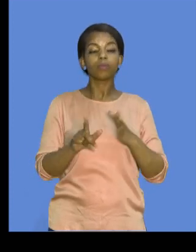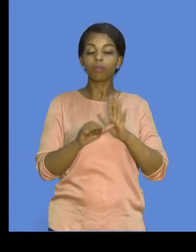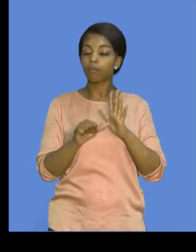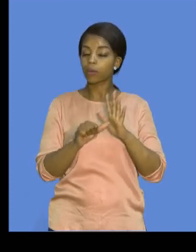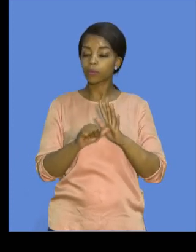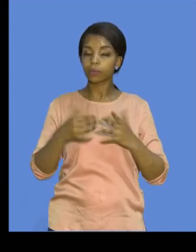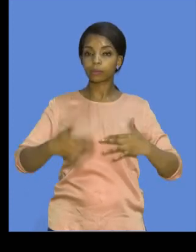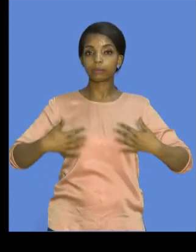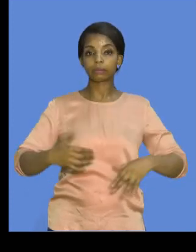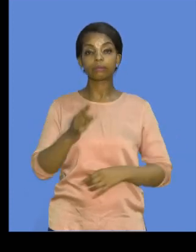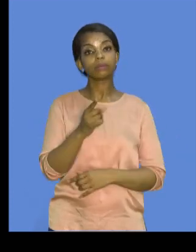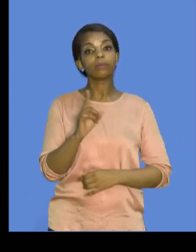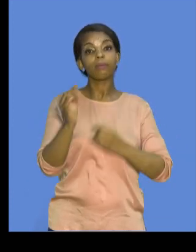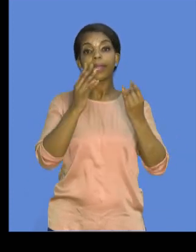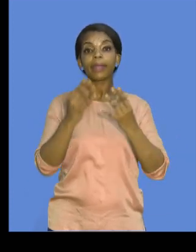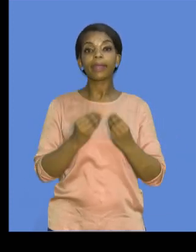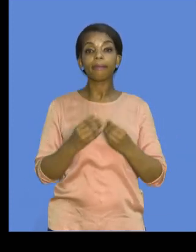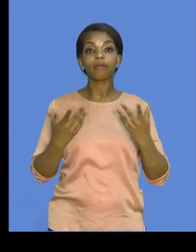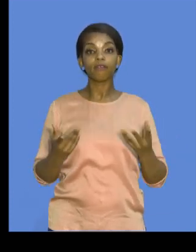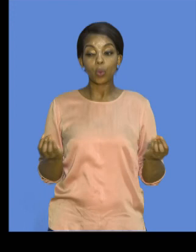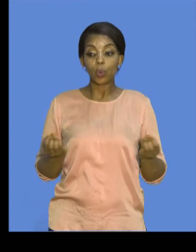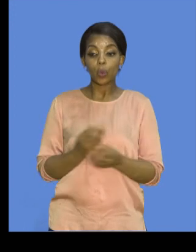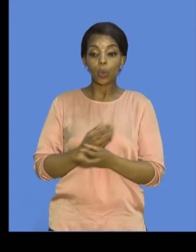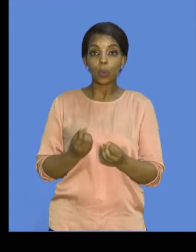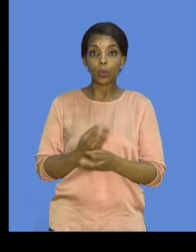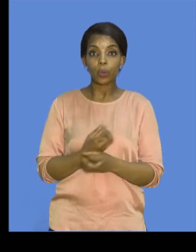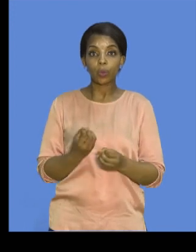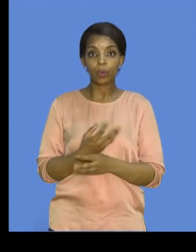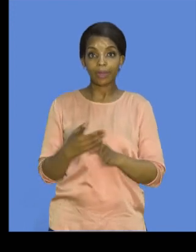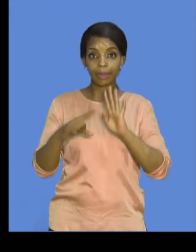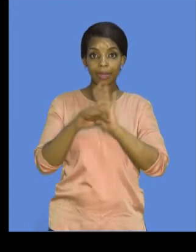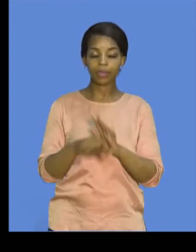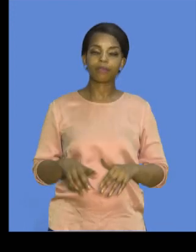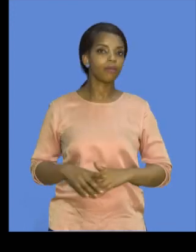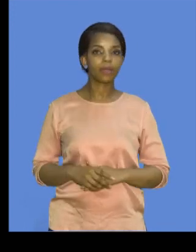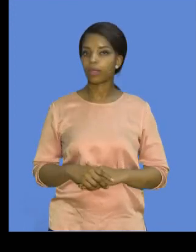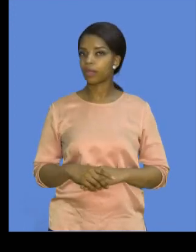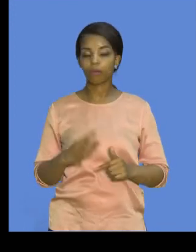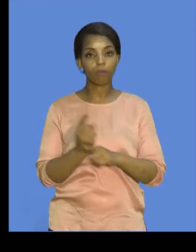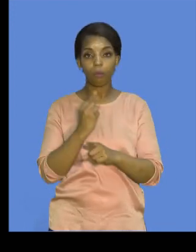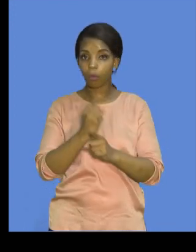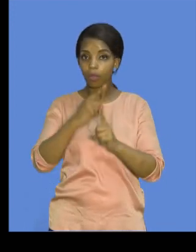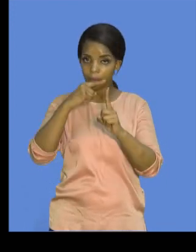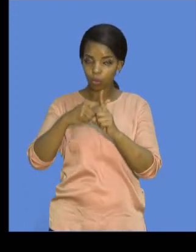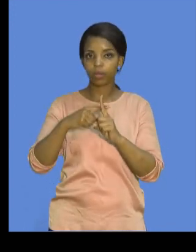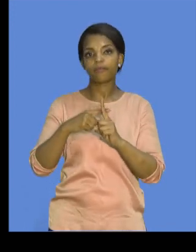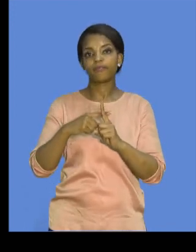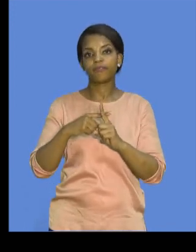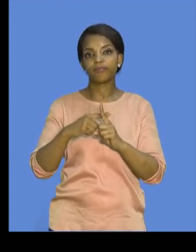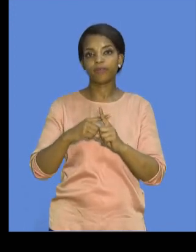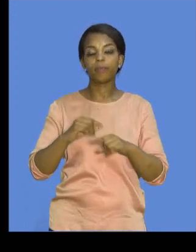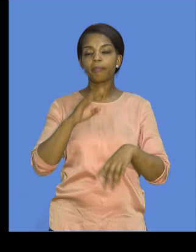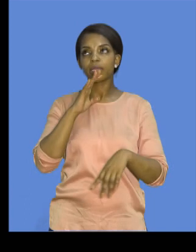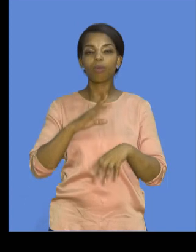of electrons transferred cannot be negative, okay? So it's a positive or an